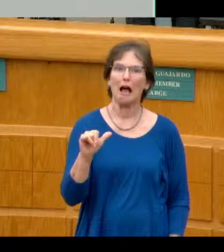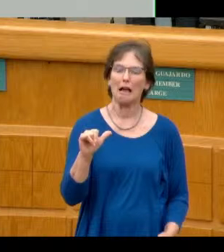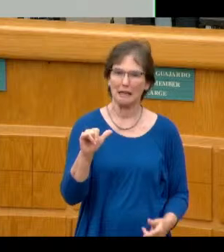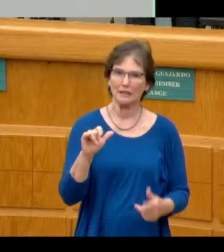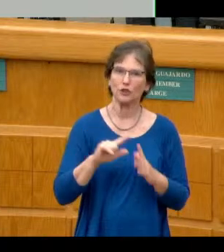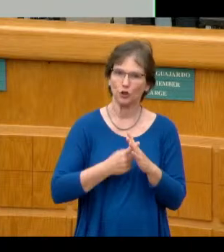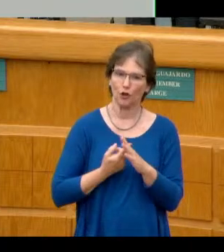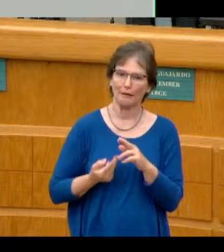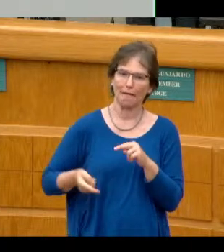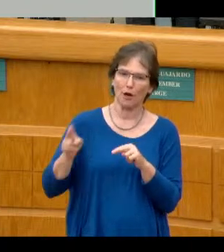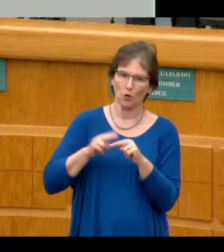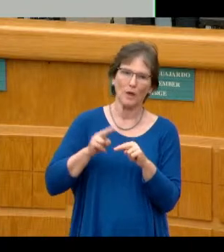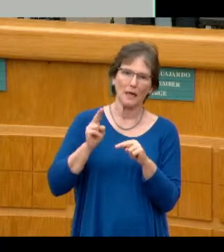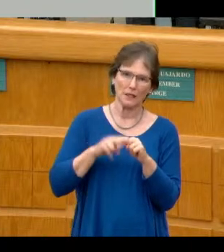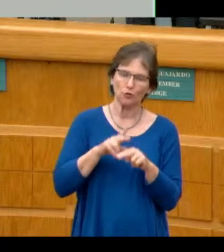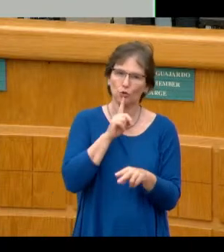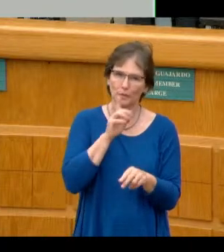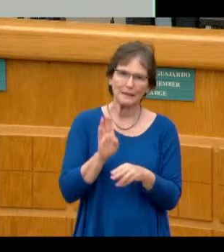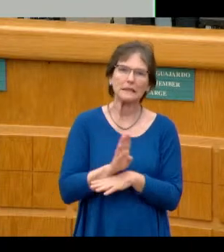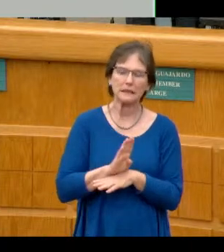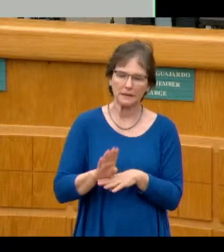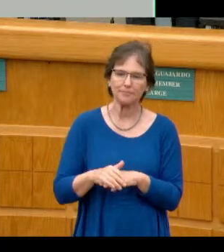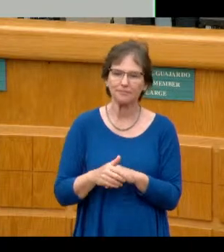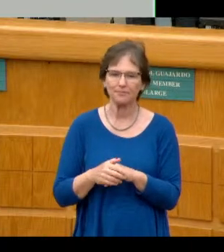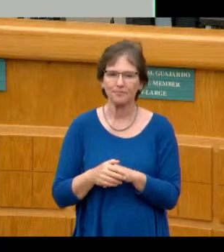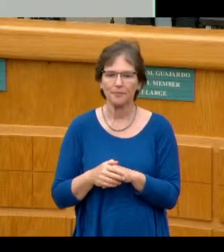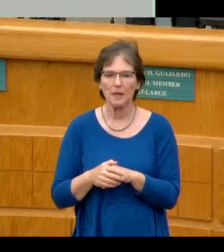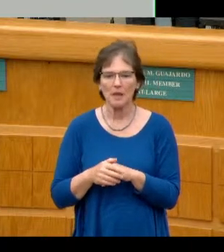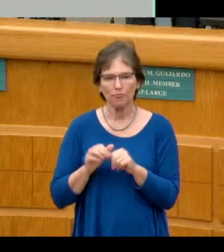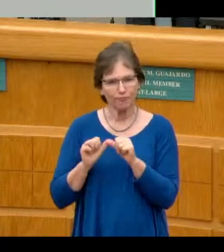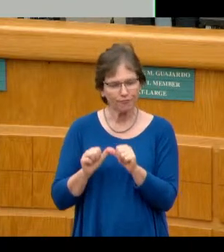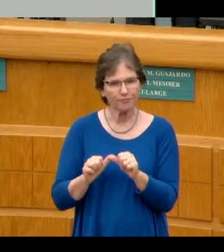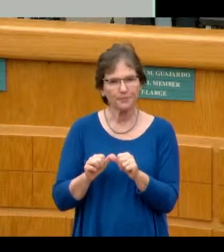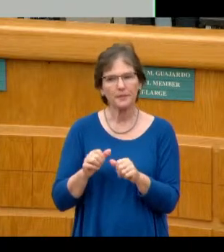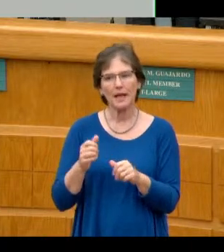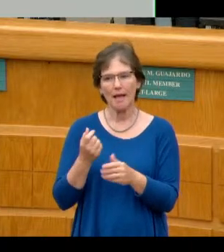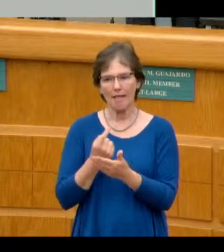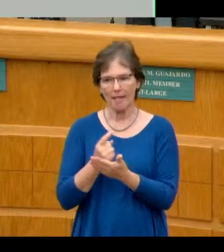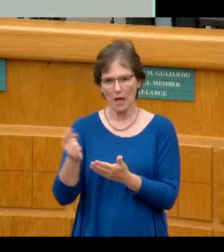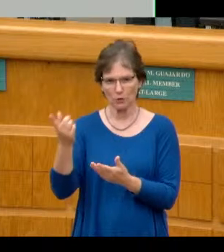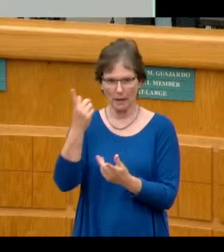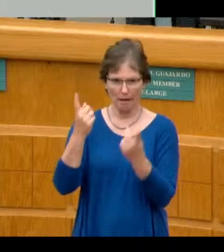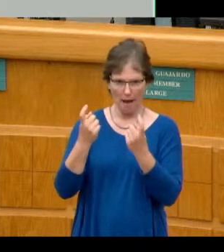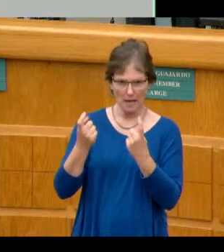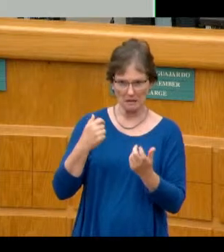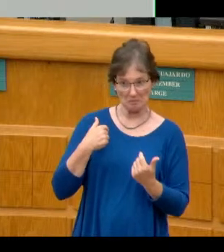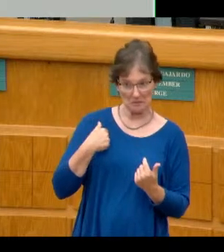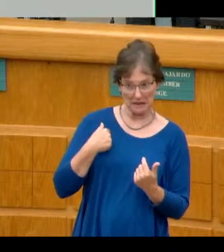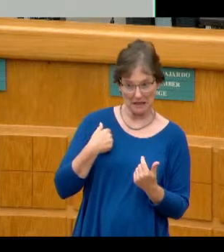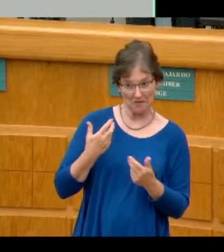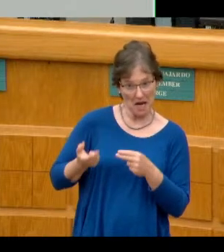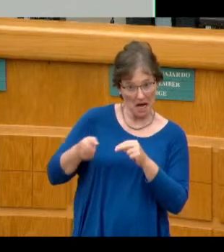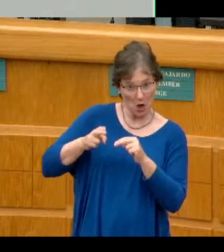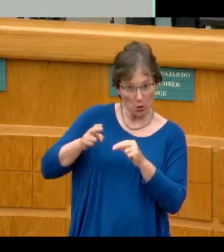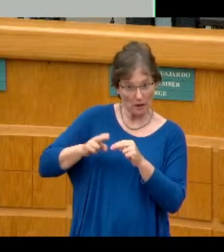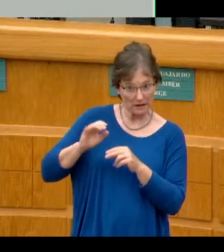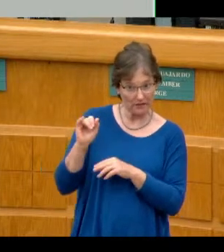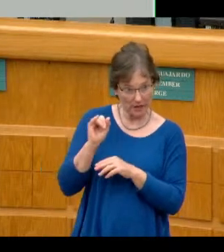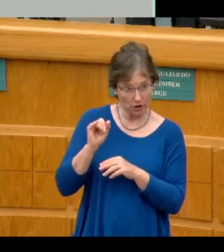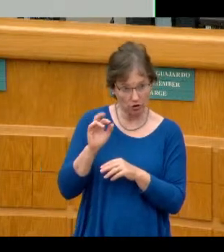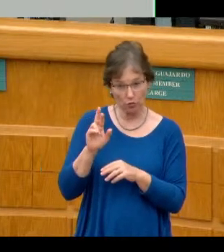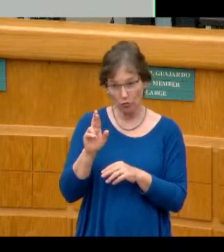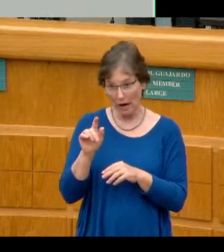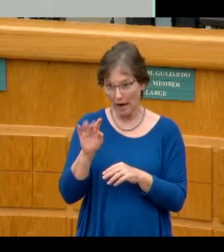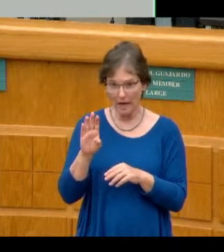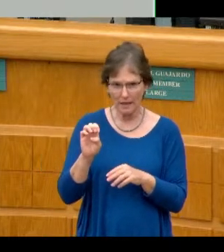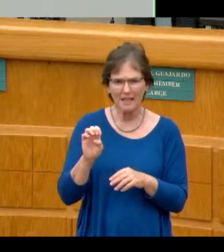looks like a pretty good trend that is not just a random blip on the radar. In one of the counties, all the counties are up. Nueces County over the